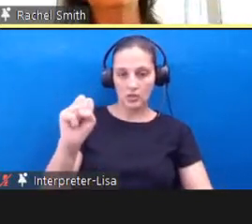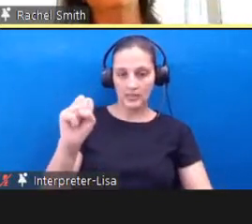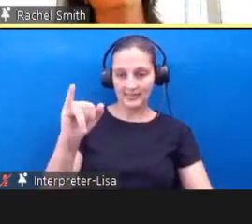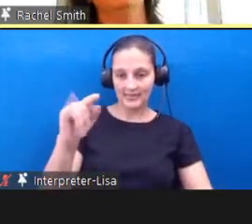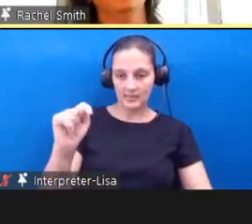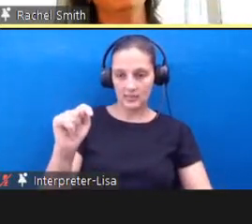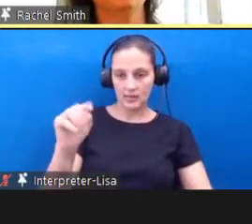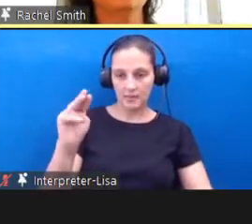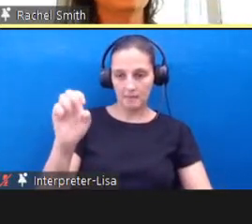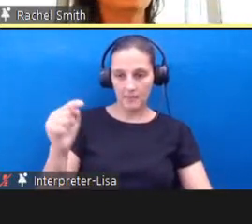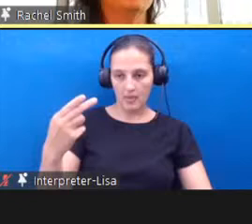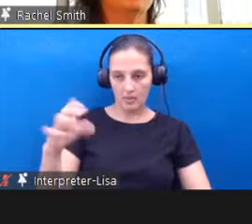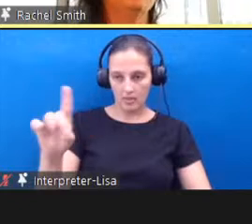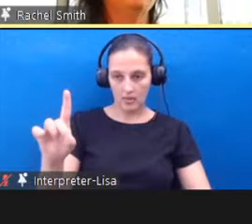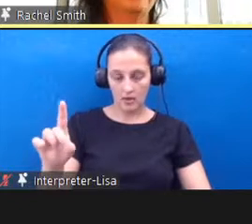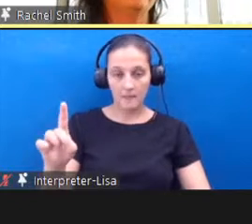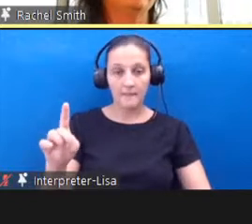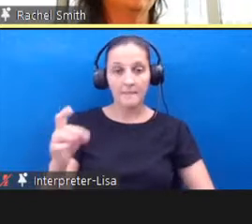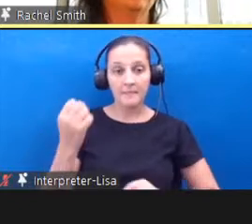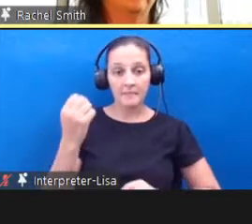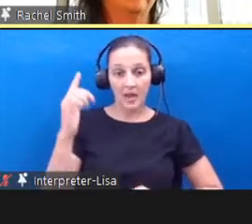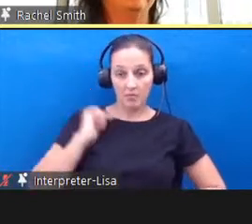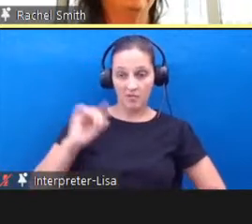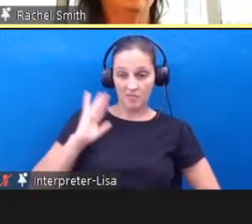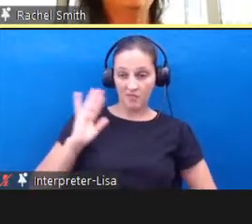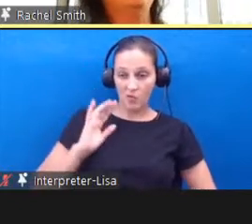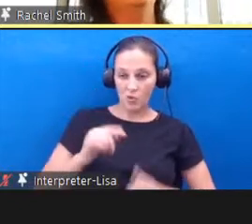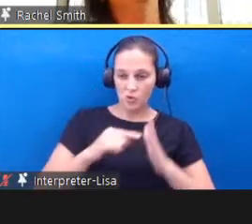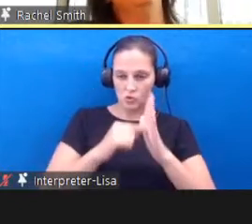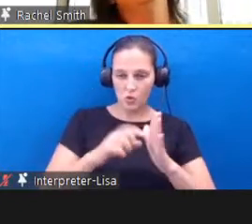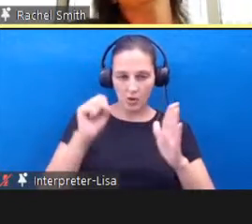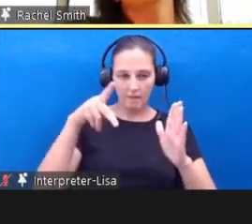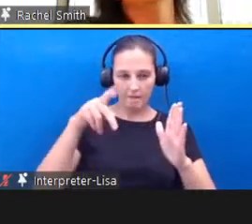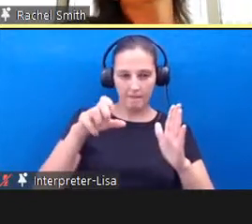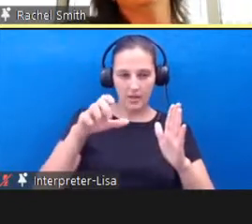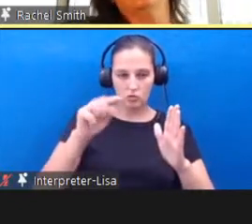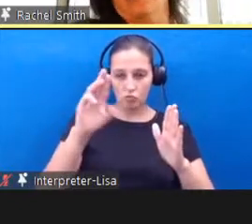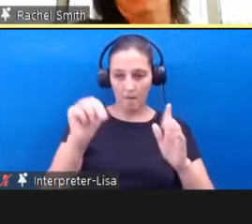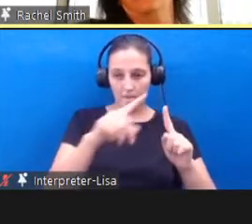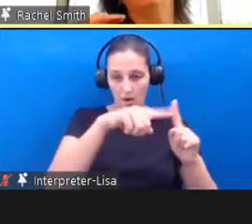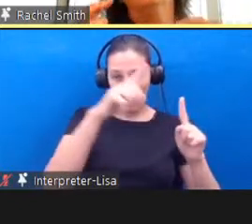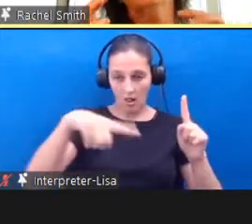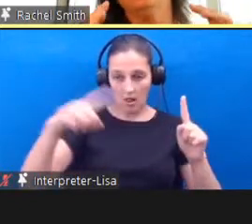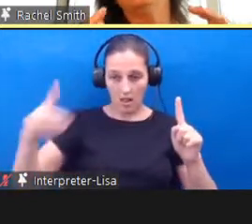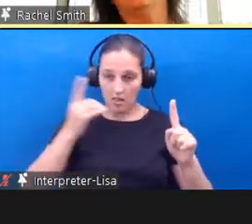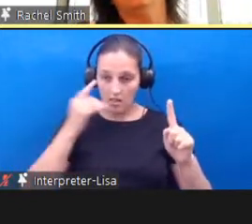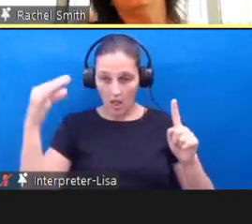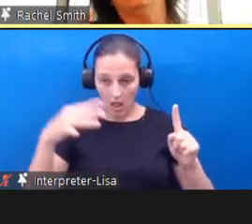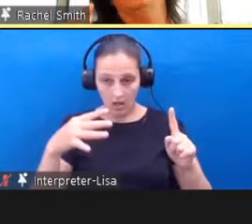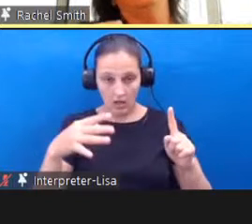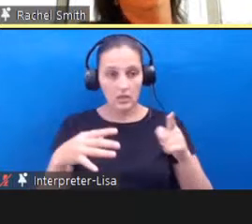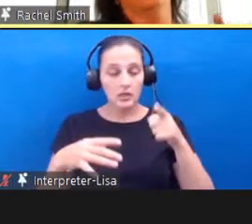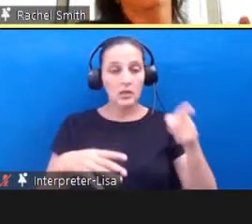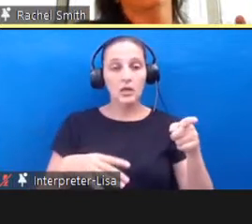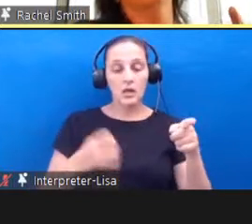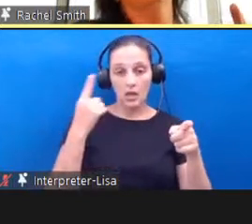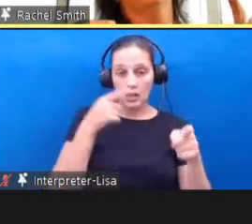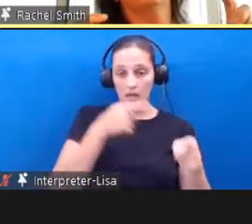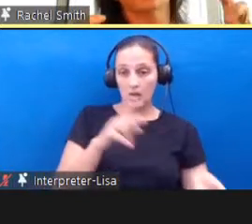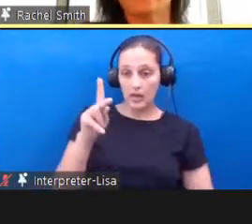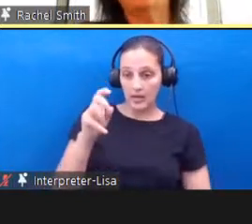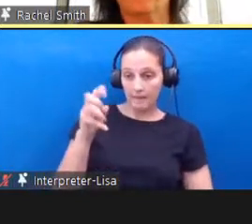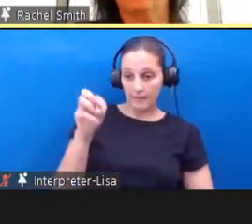when I was showing you a spectrum, I was also showing you brightness or light here. And the way this works is Kepler was designed to